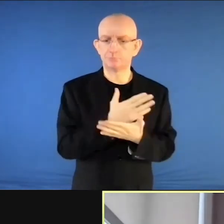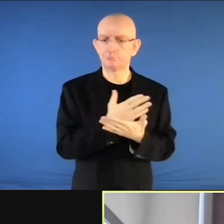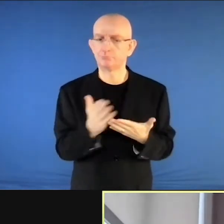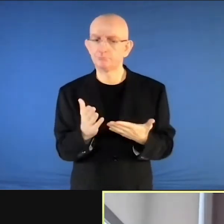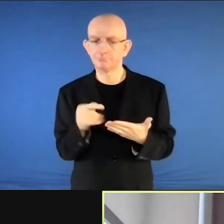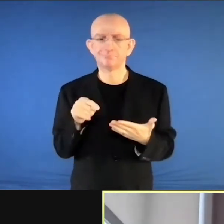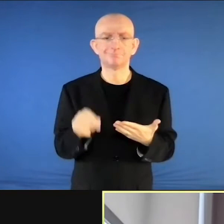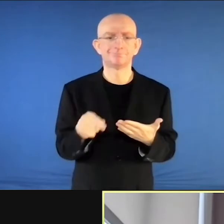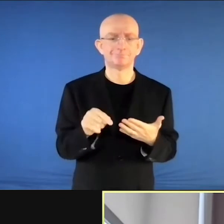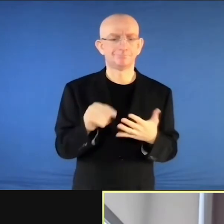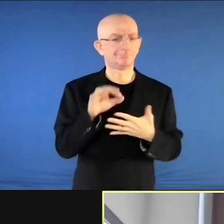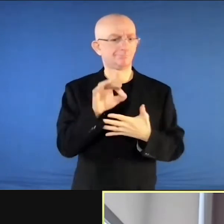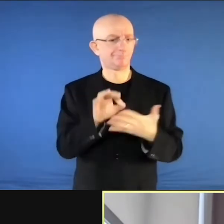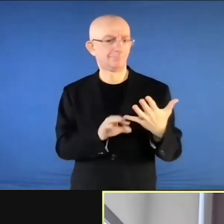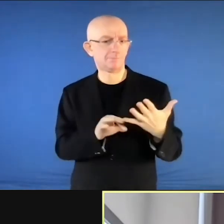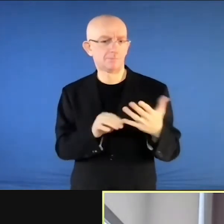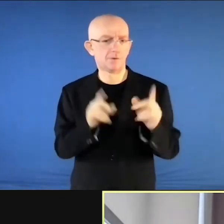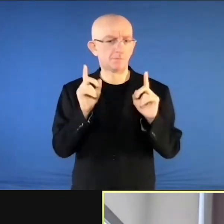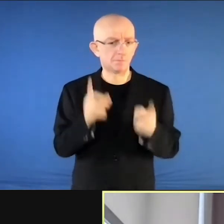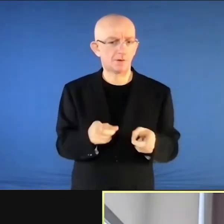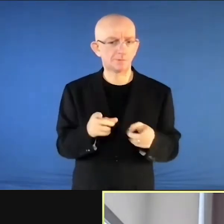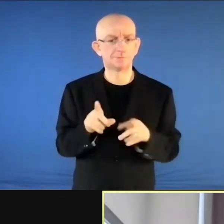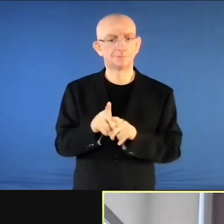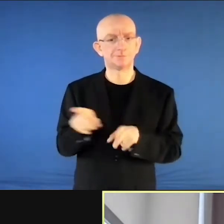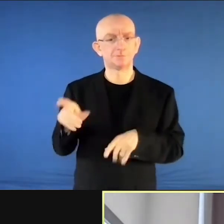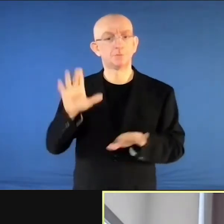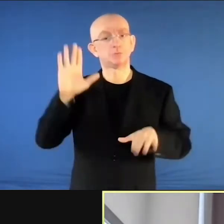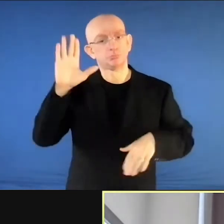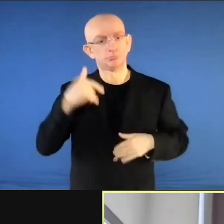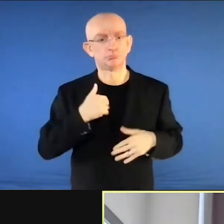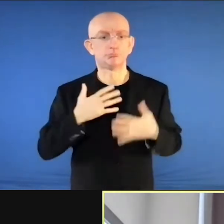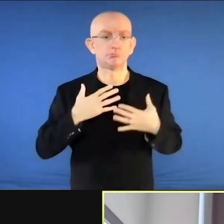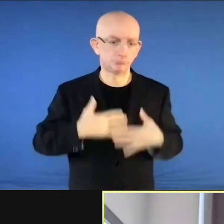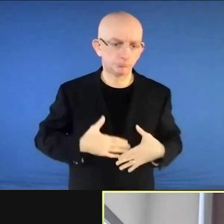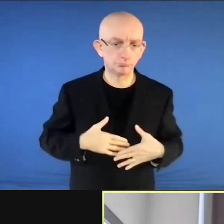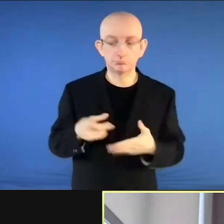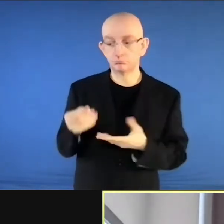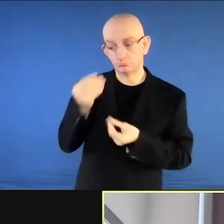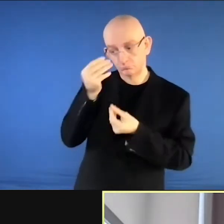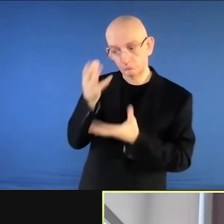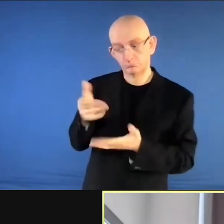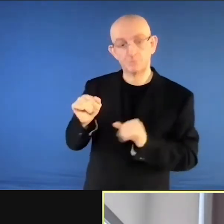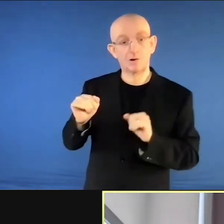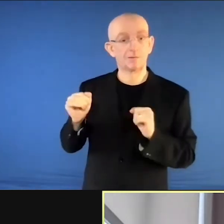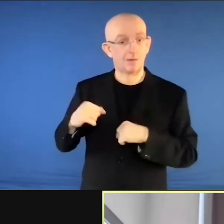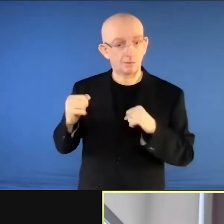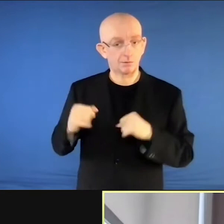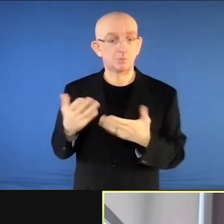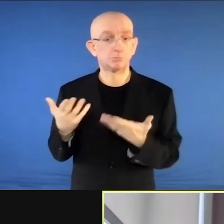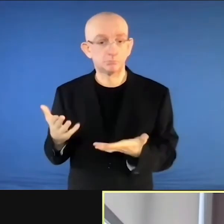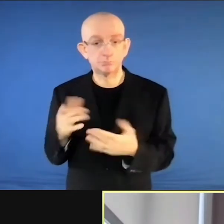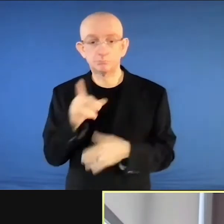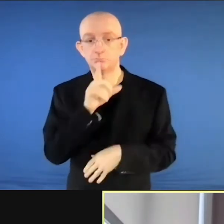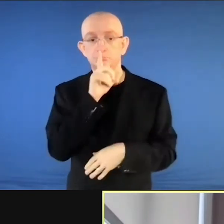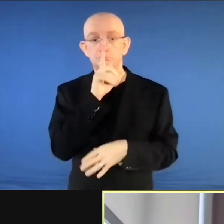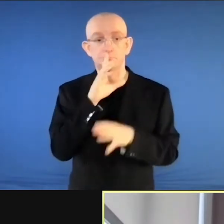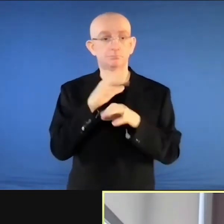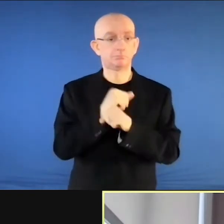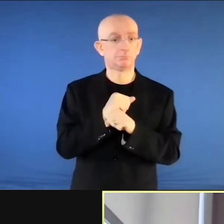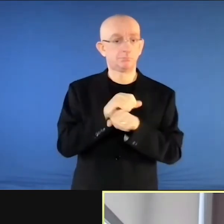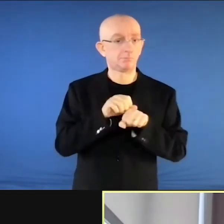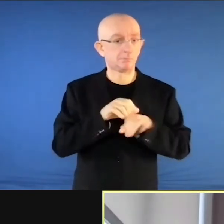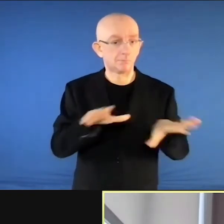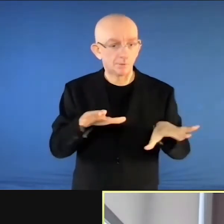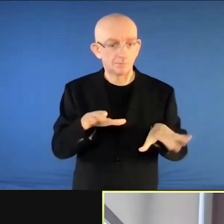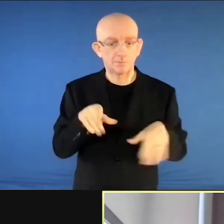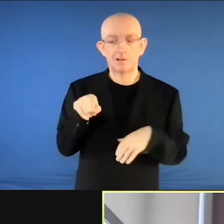give an example, competence requires the use of methodological approaches that are adopted to cultural